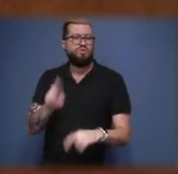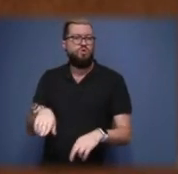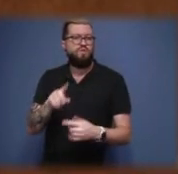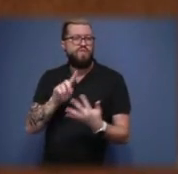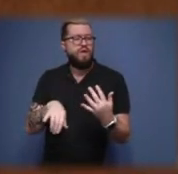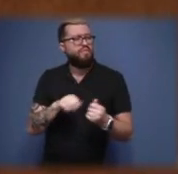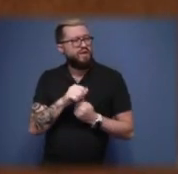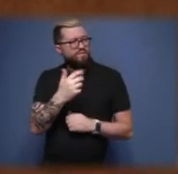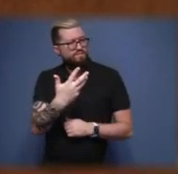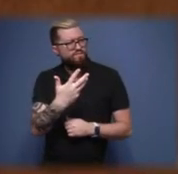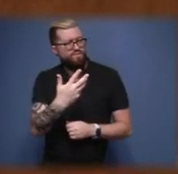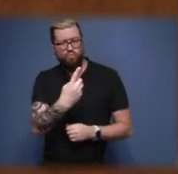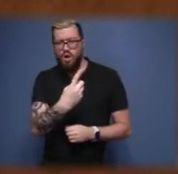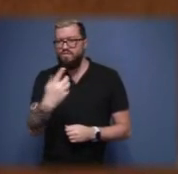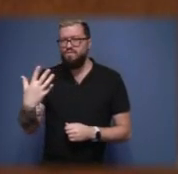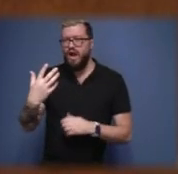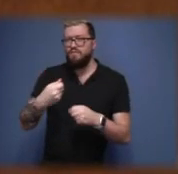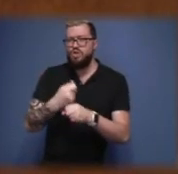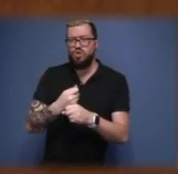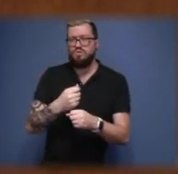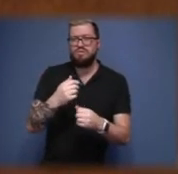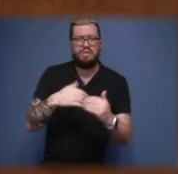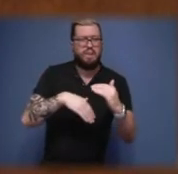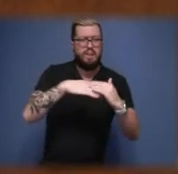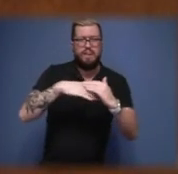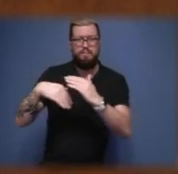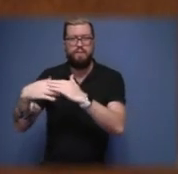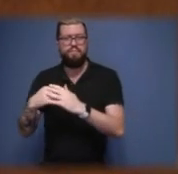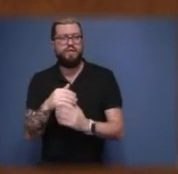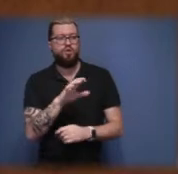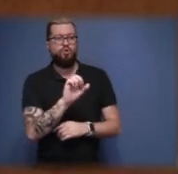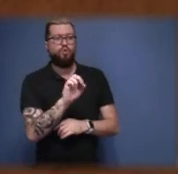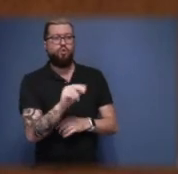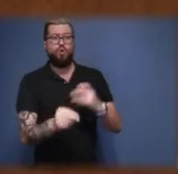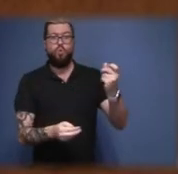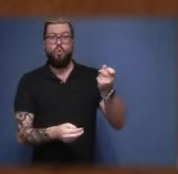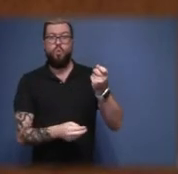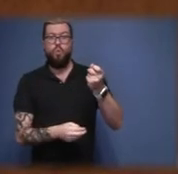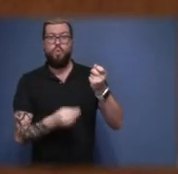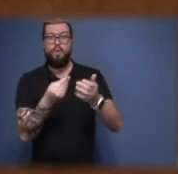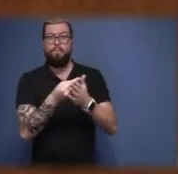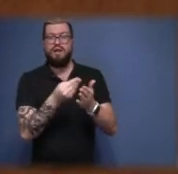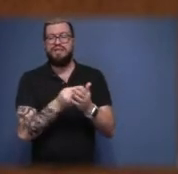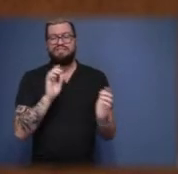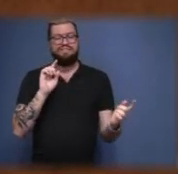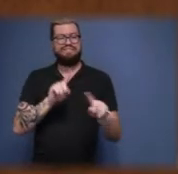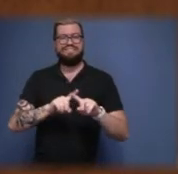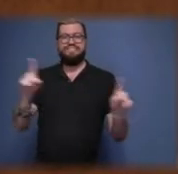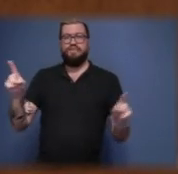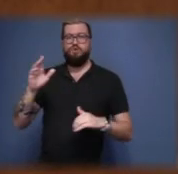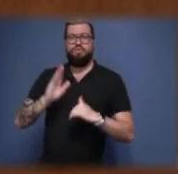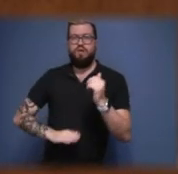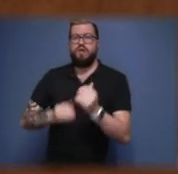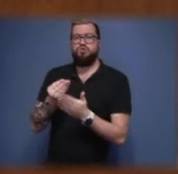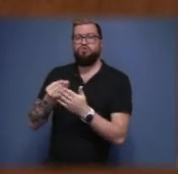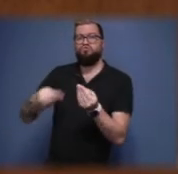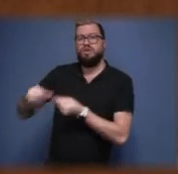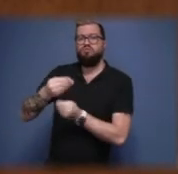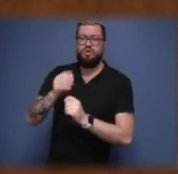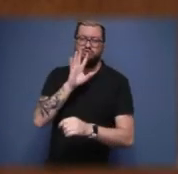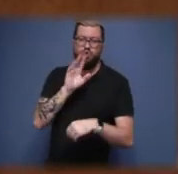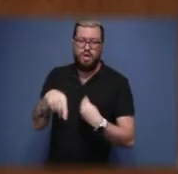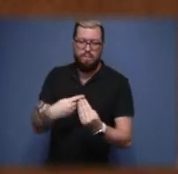or 5 year, I forget, there's a limitation how long the coroner has to hold that money. So it's totally different than the treasuries that you were talking